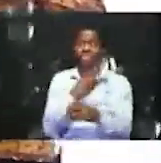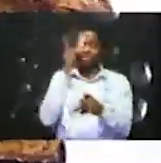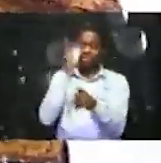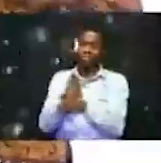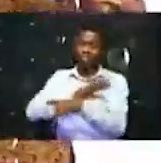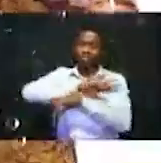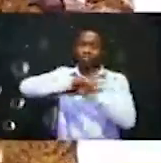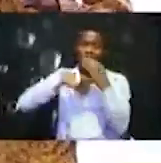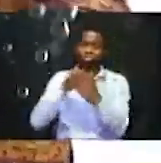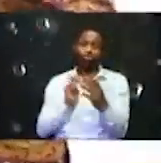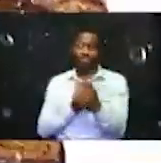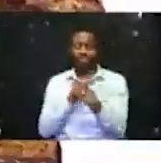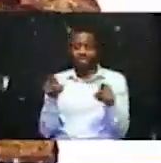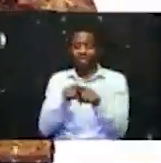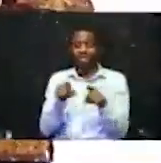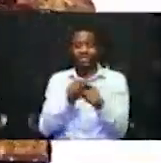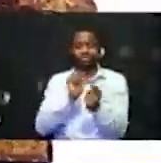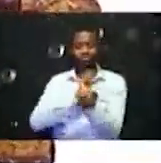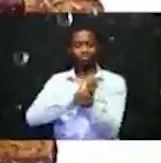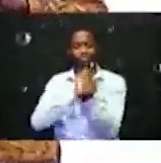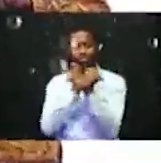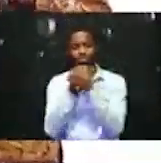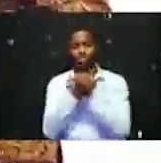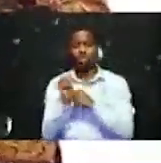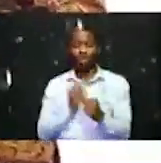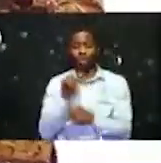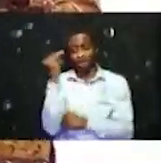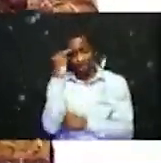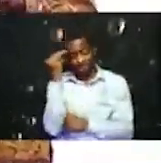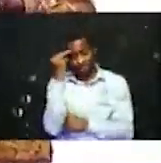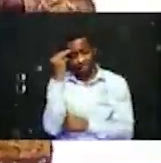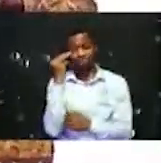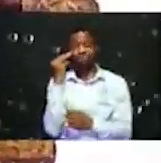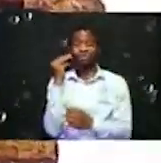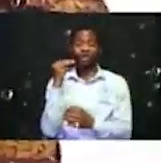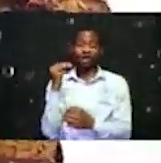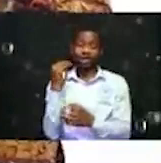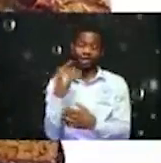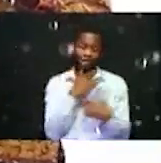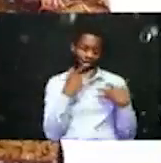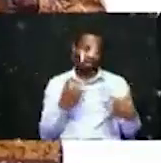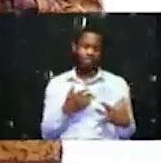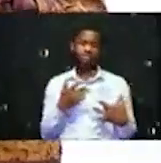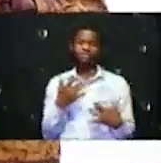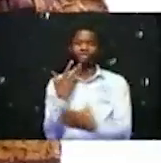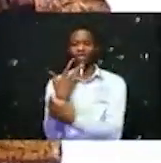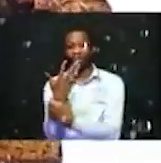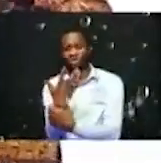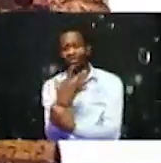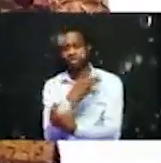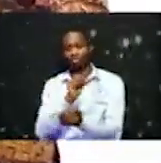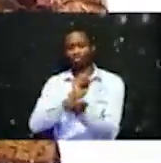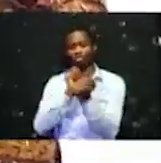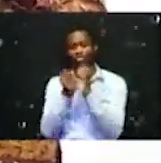us as we reposition our minds, we reposition our hearts, we reposition our hands,